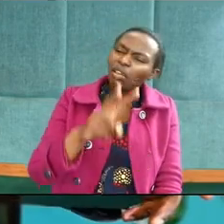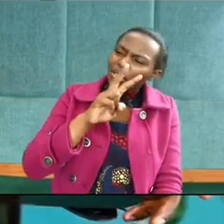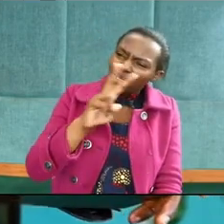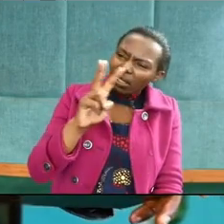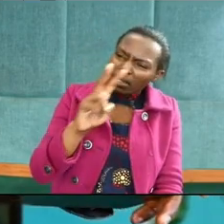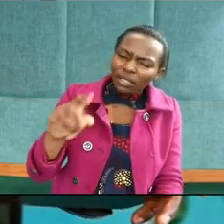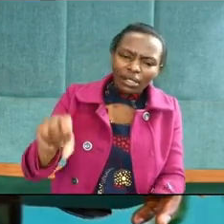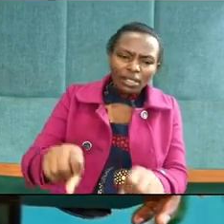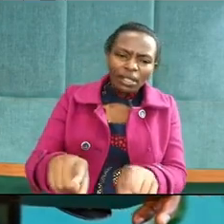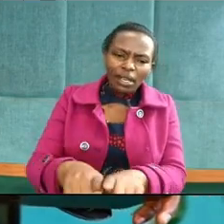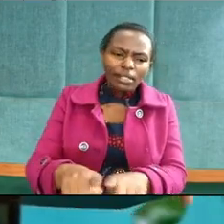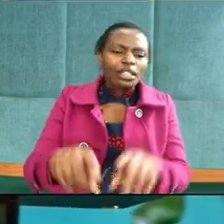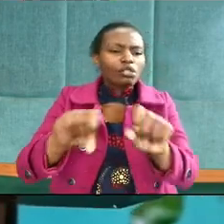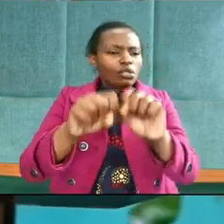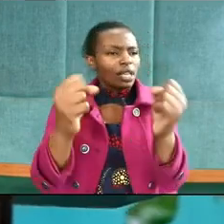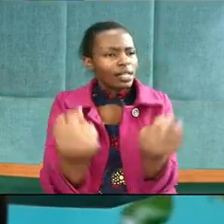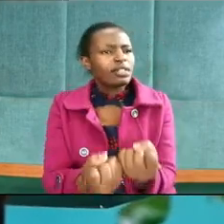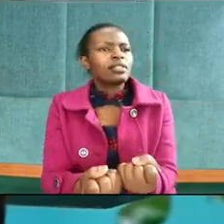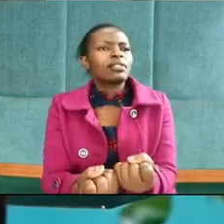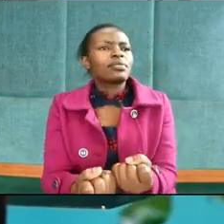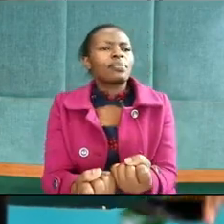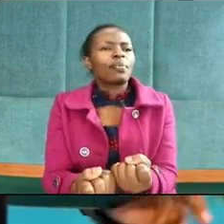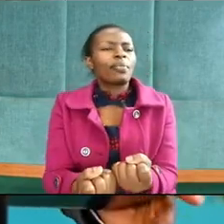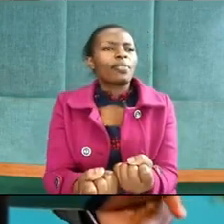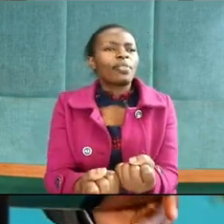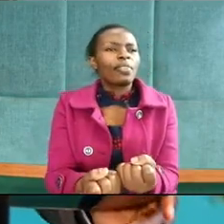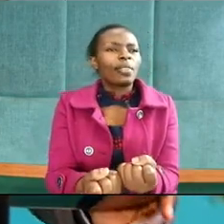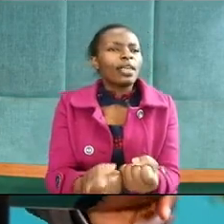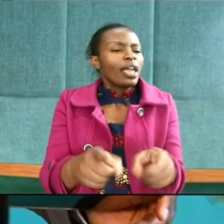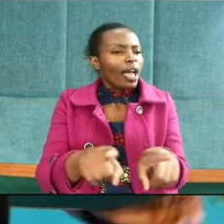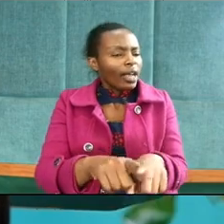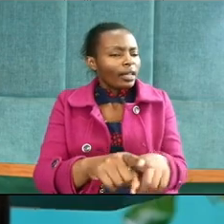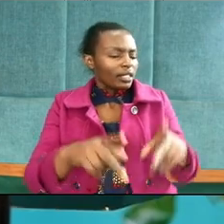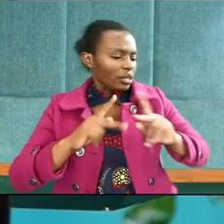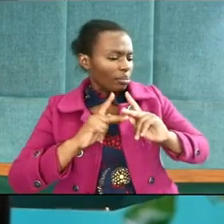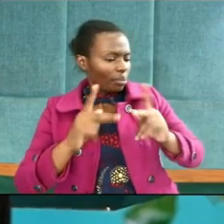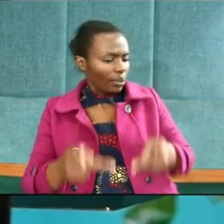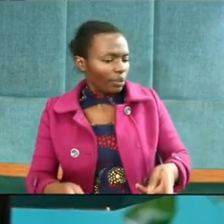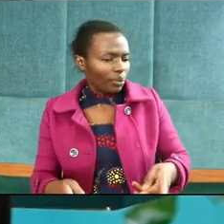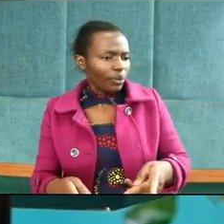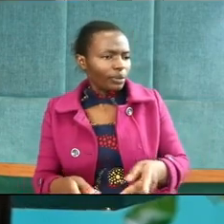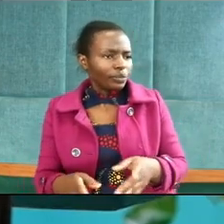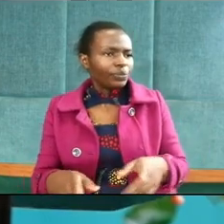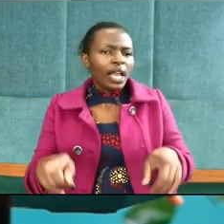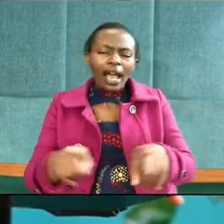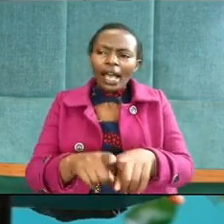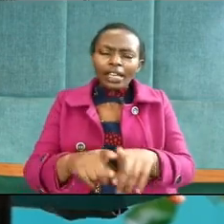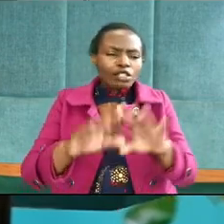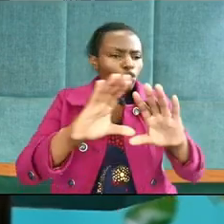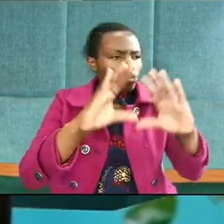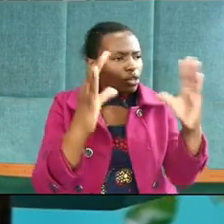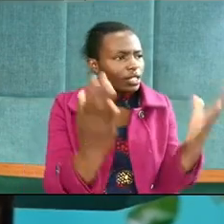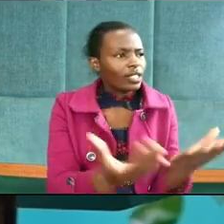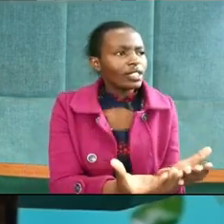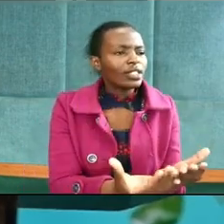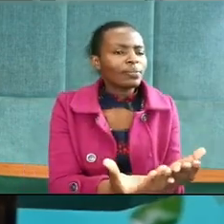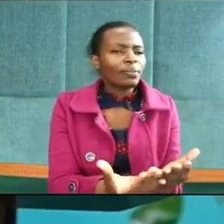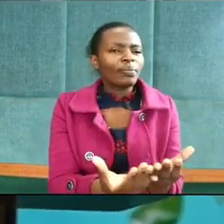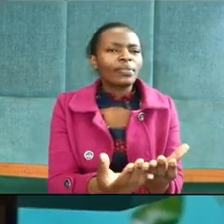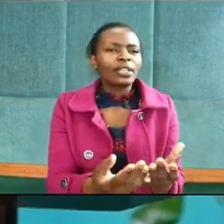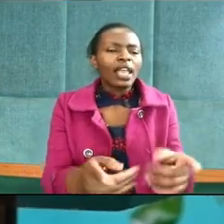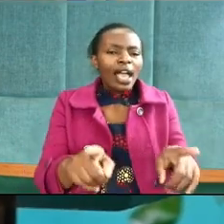a society, as human beings, as communities,